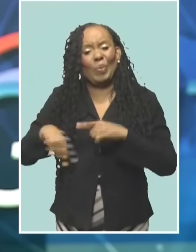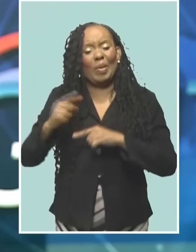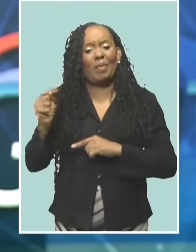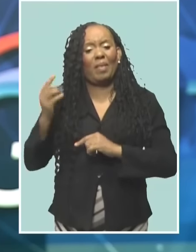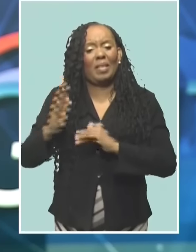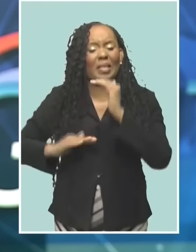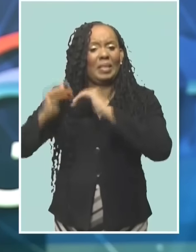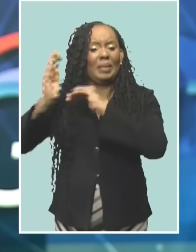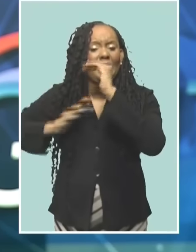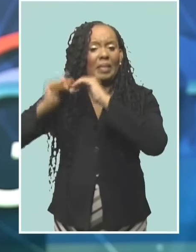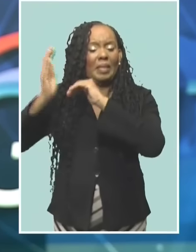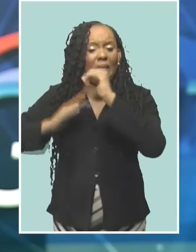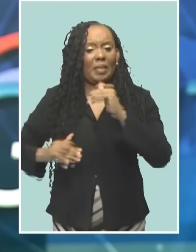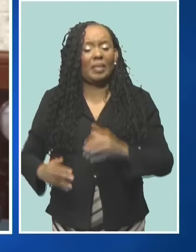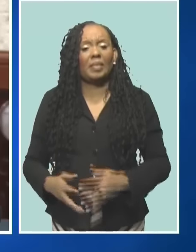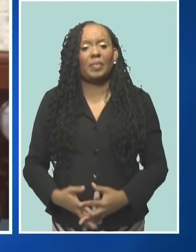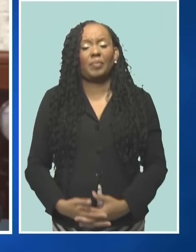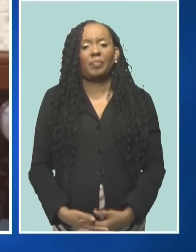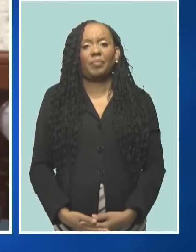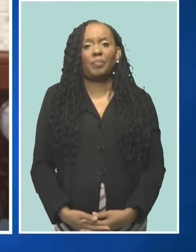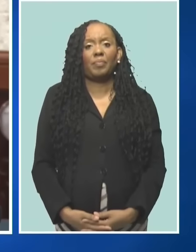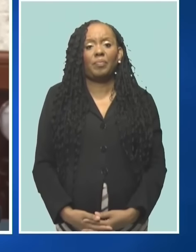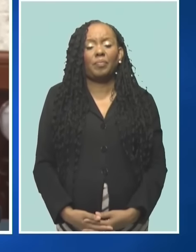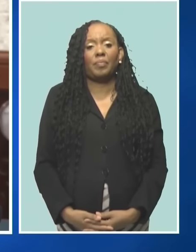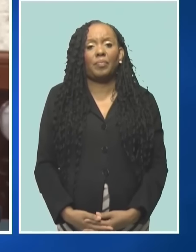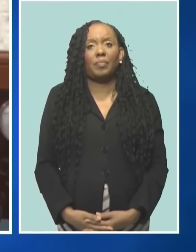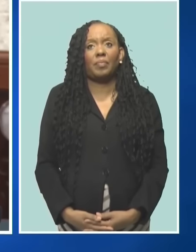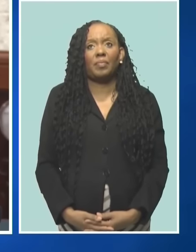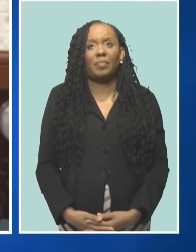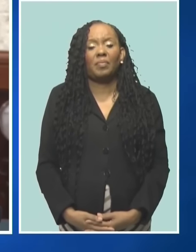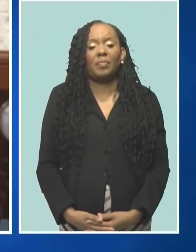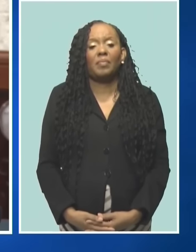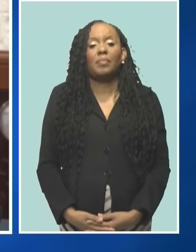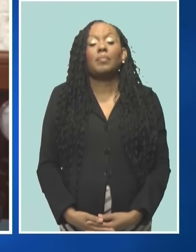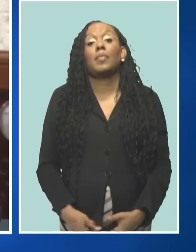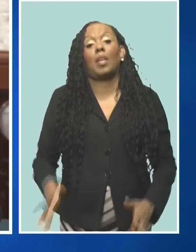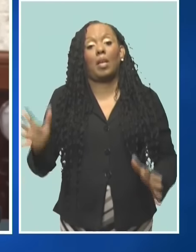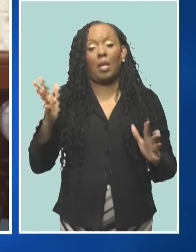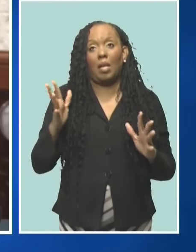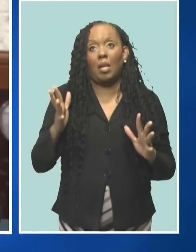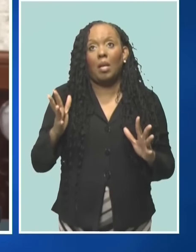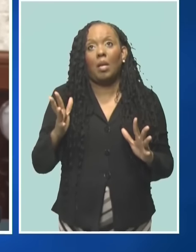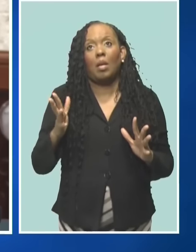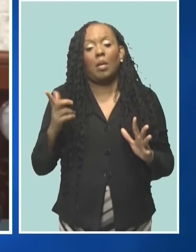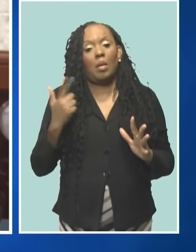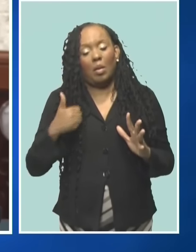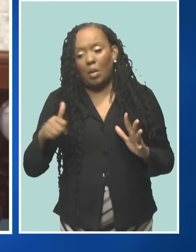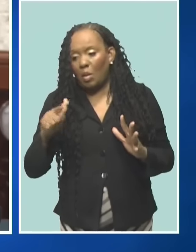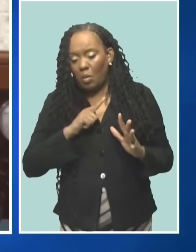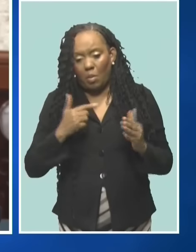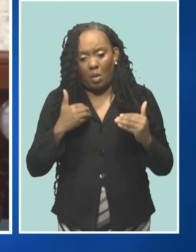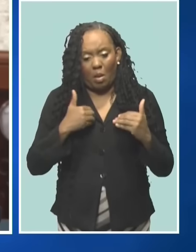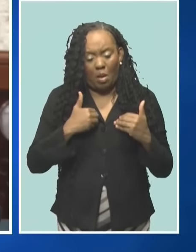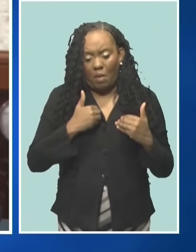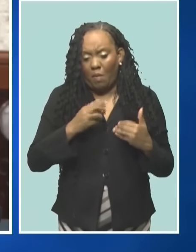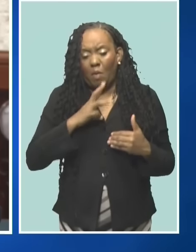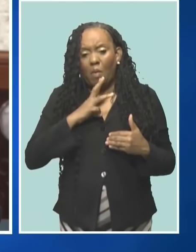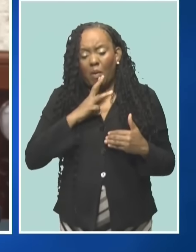first constructed. We take it out, do basic treatment, and then we send it out to sea. That's the